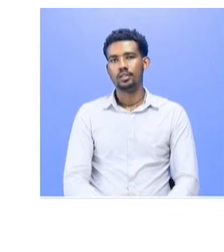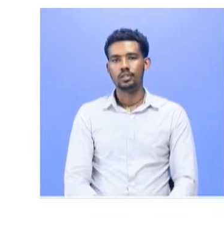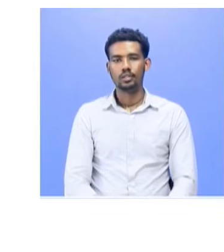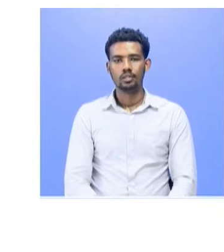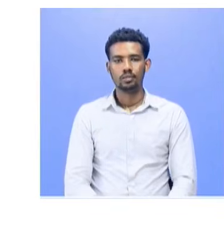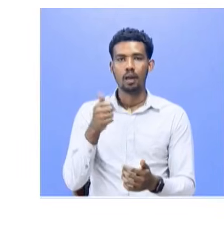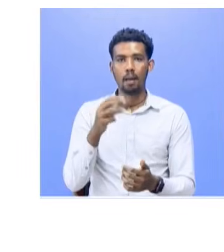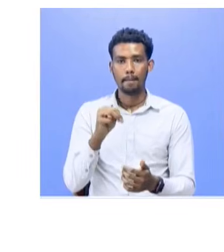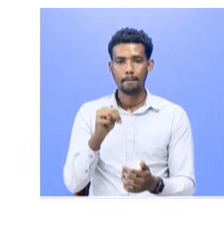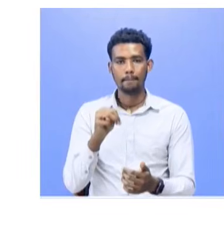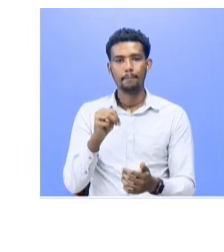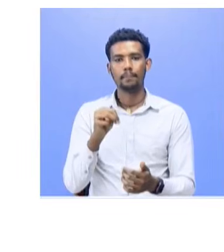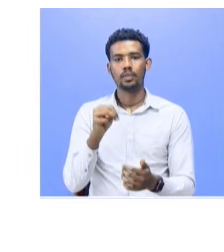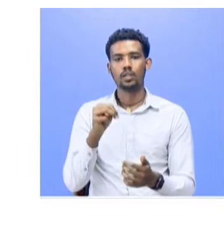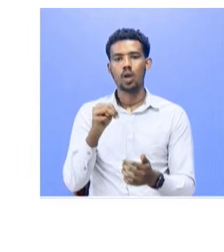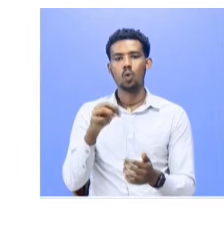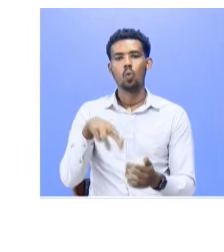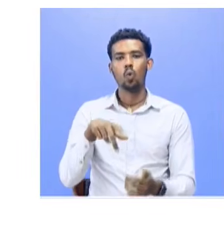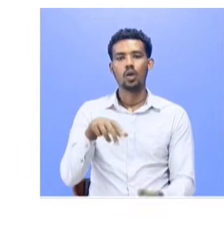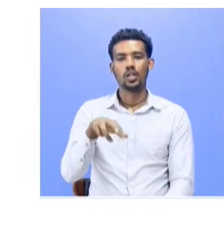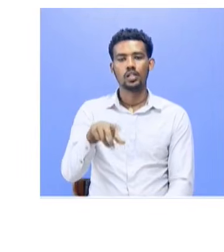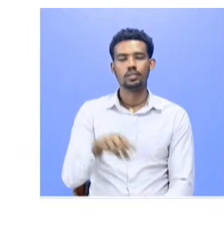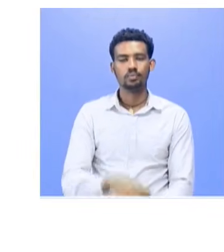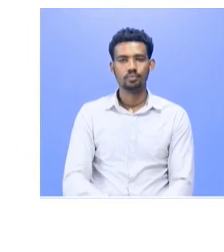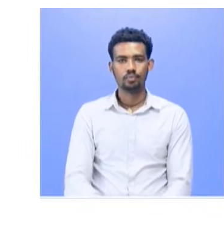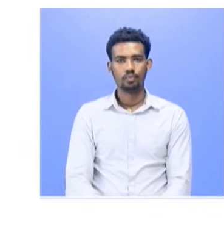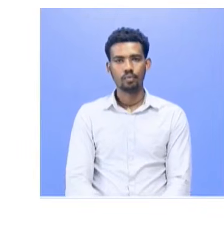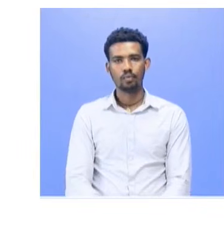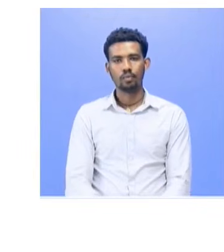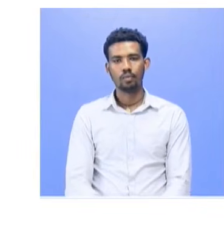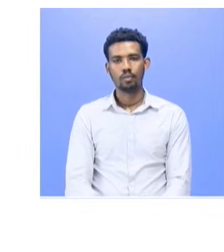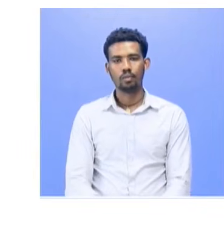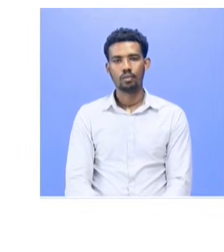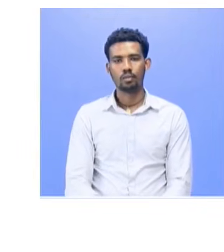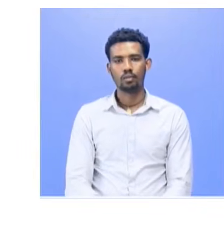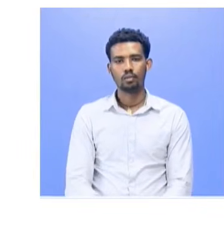Question number 3. They